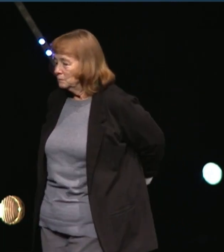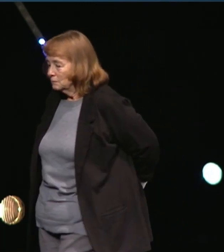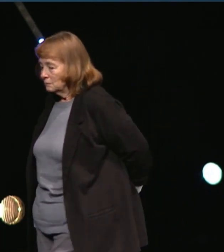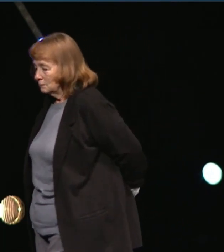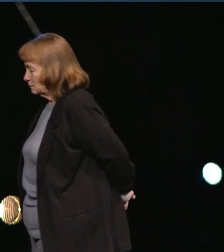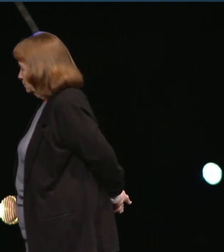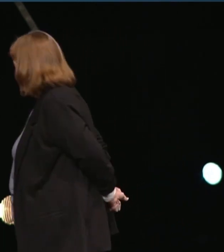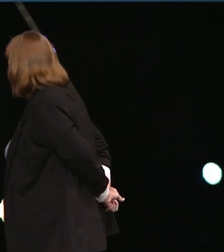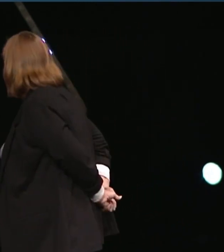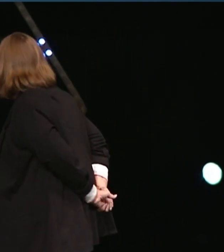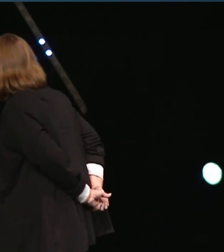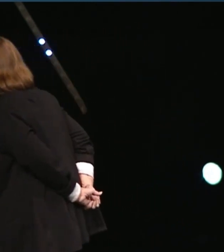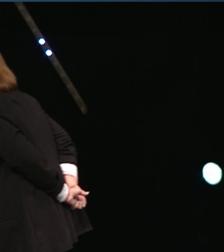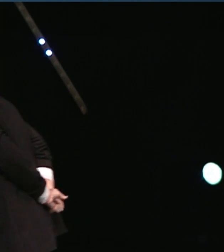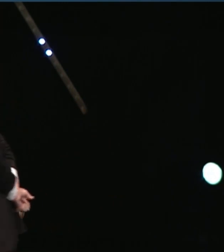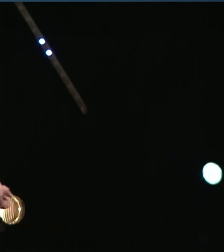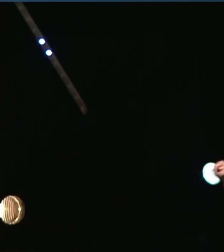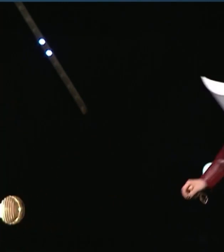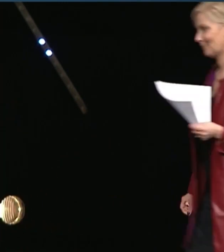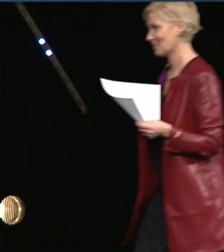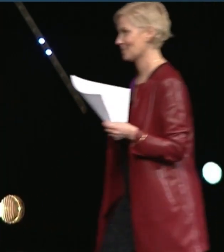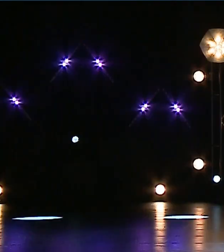Thank you, Cece.